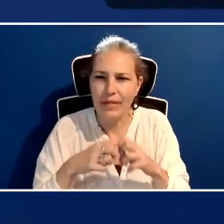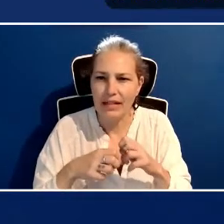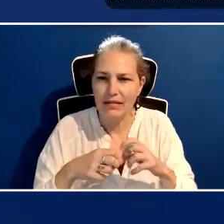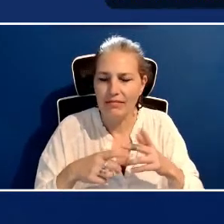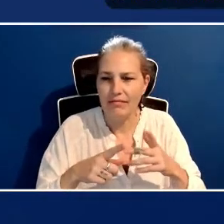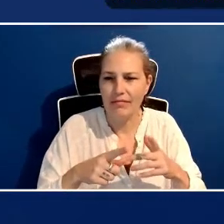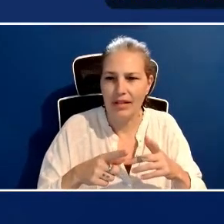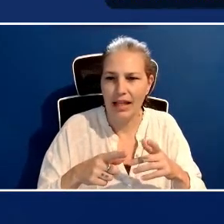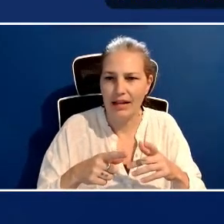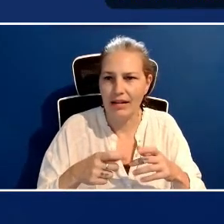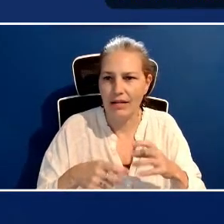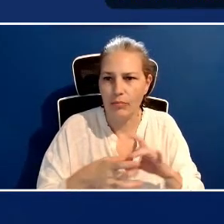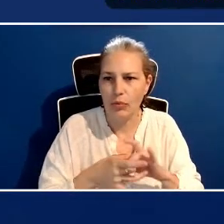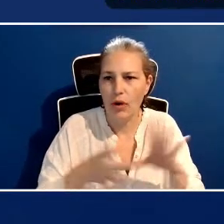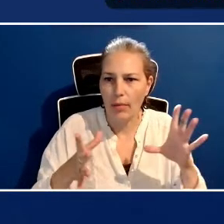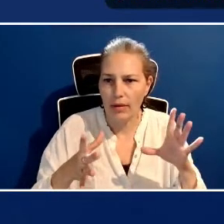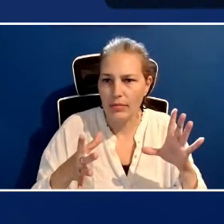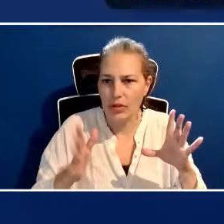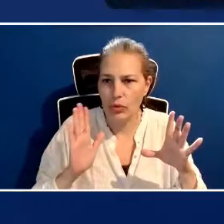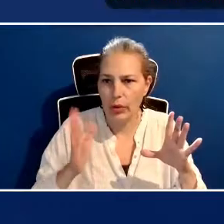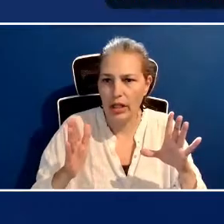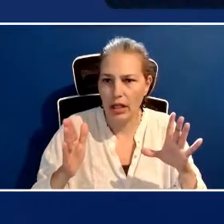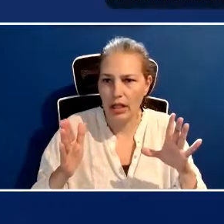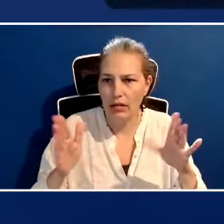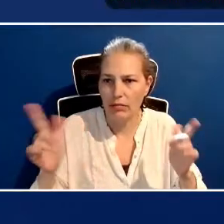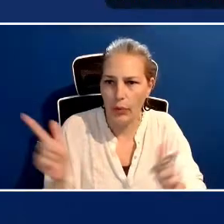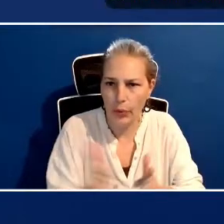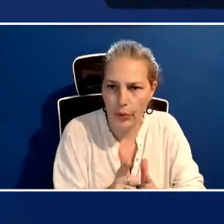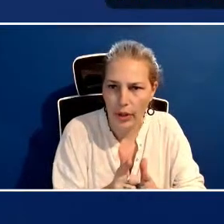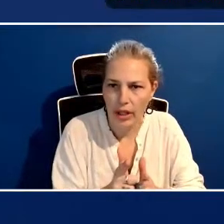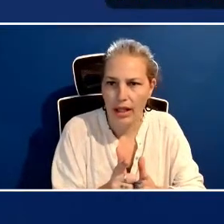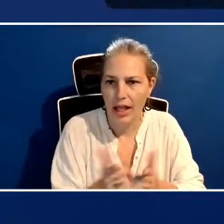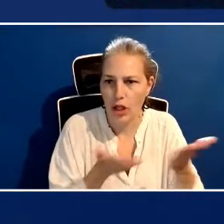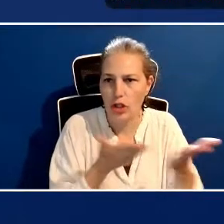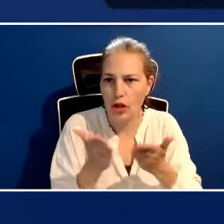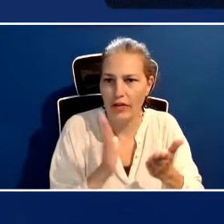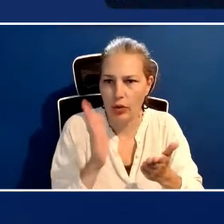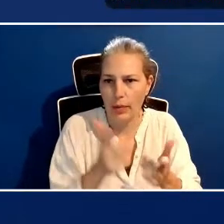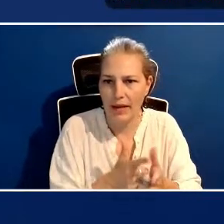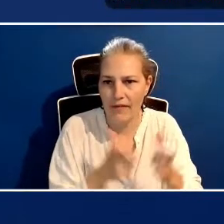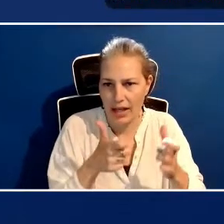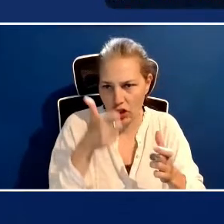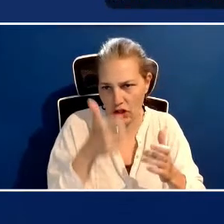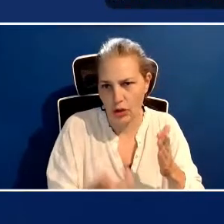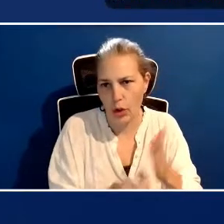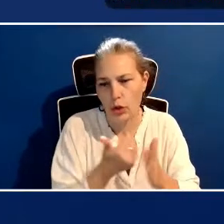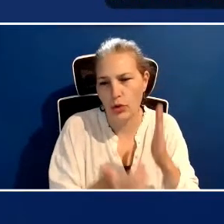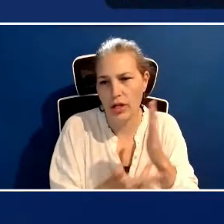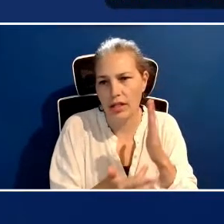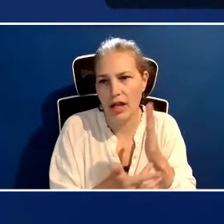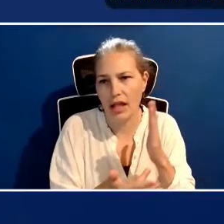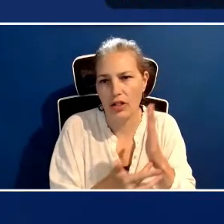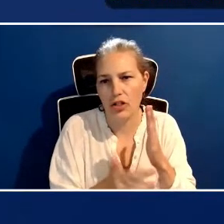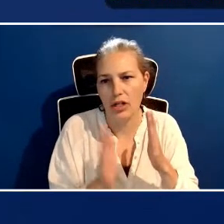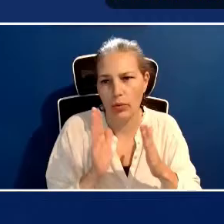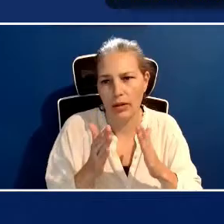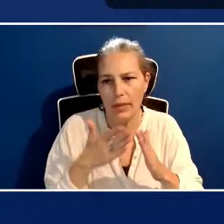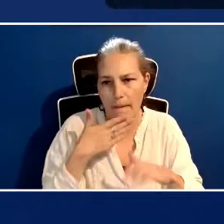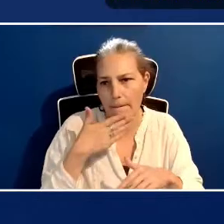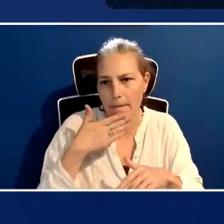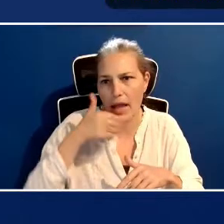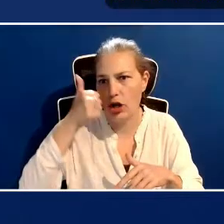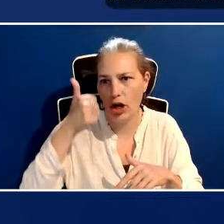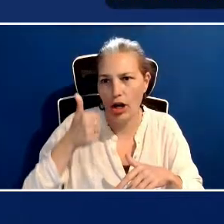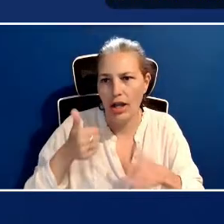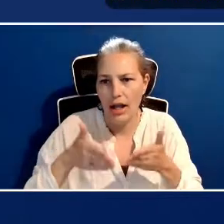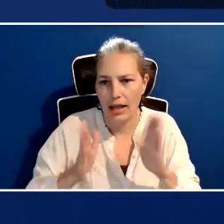we're putting in will be state of the art and will allow us to have a much more robust system.